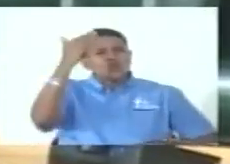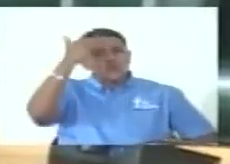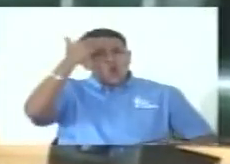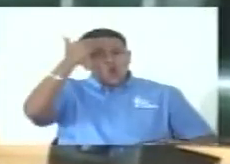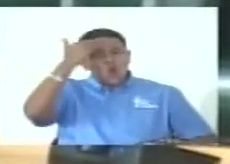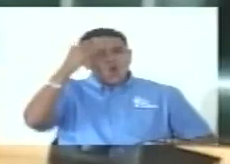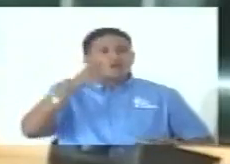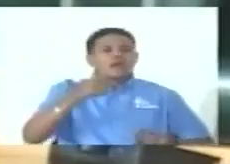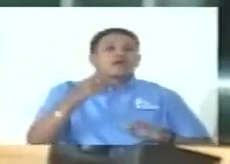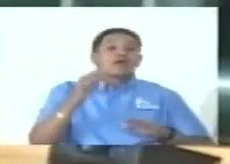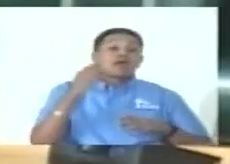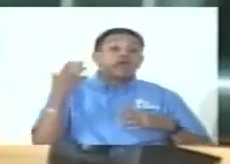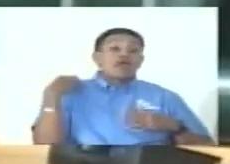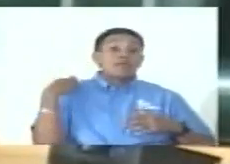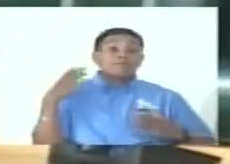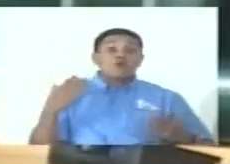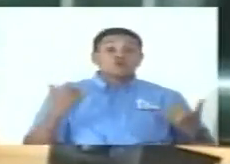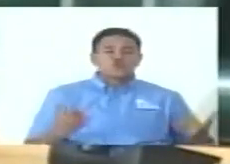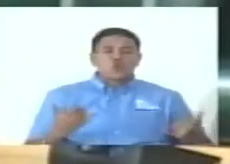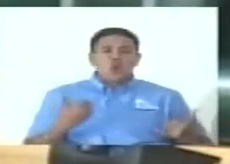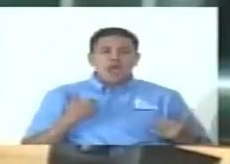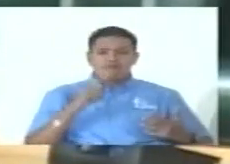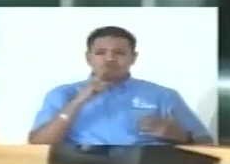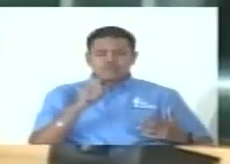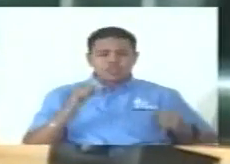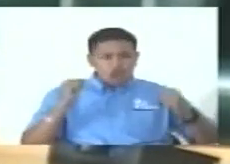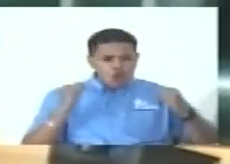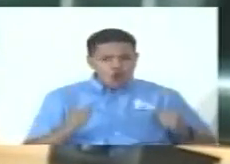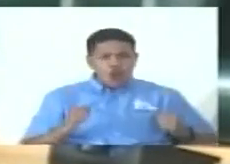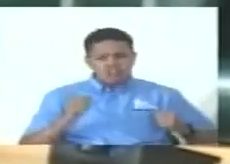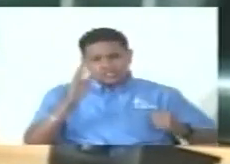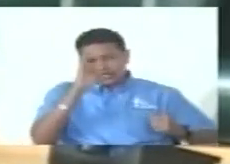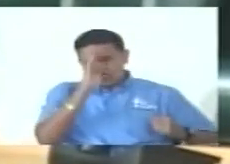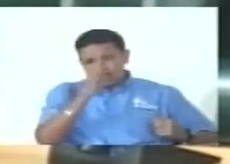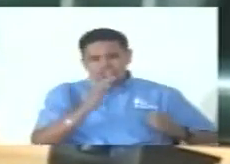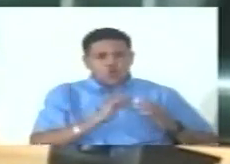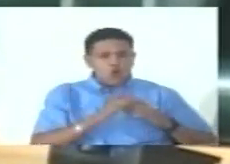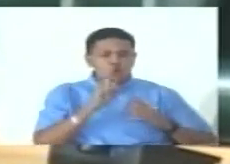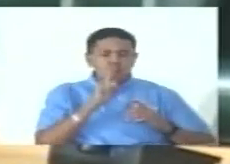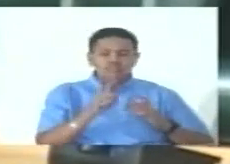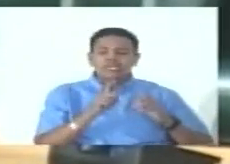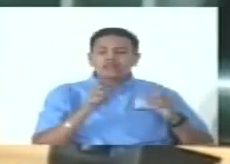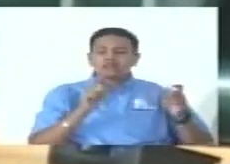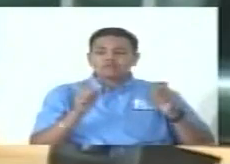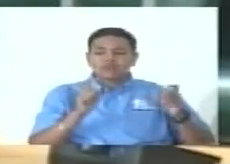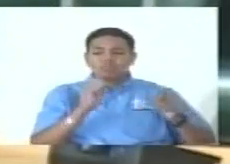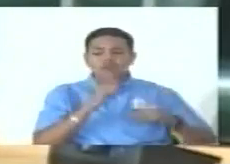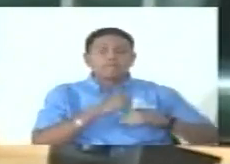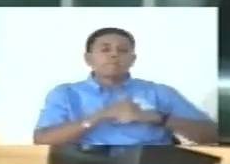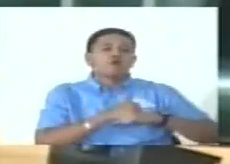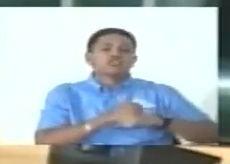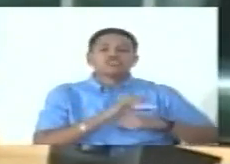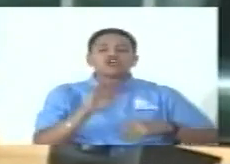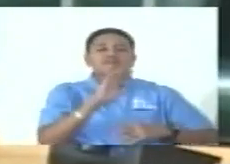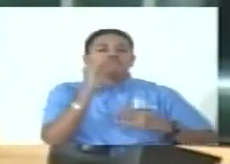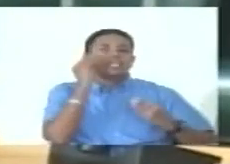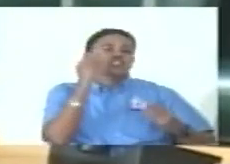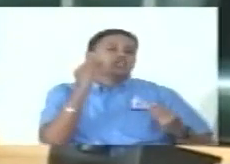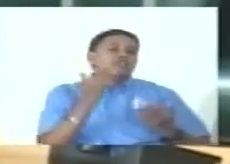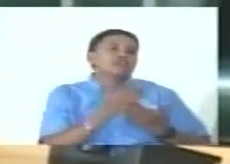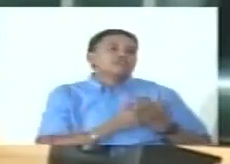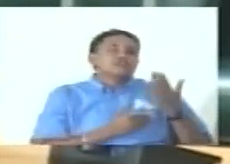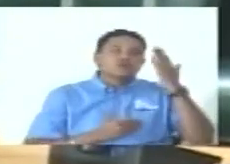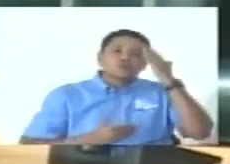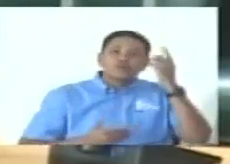that employers now have concrete direction on how to address the protection of their data. And